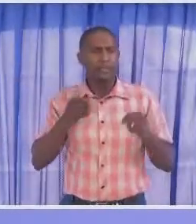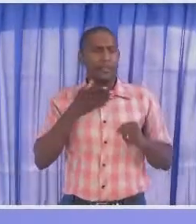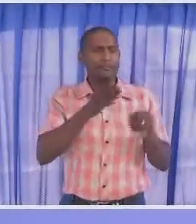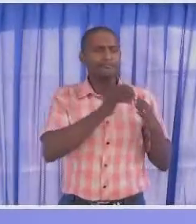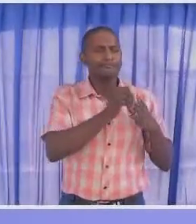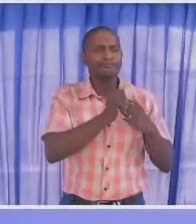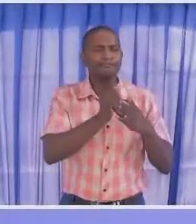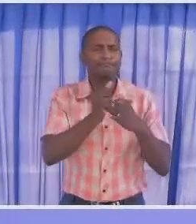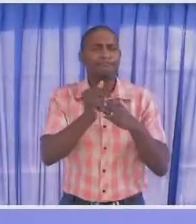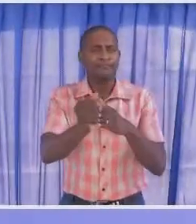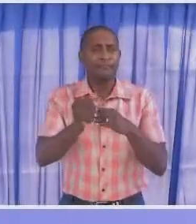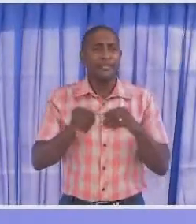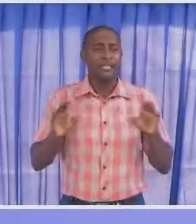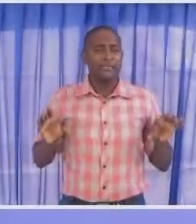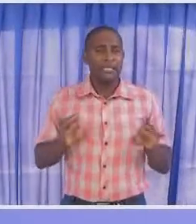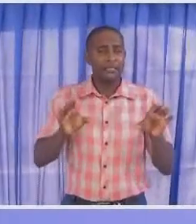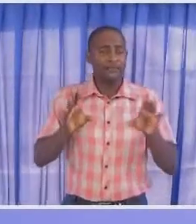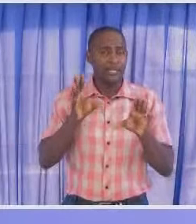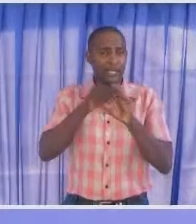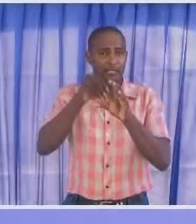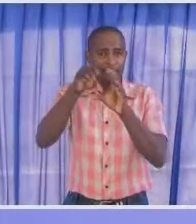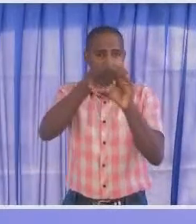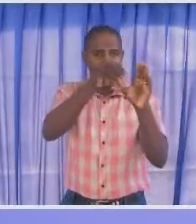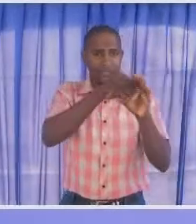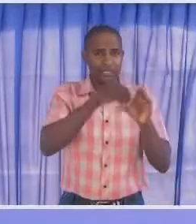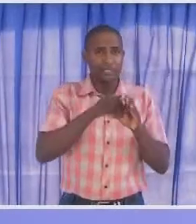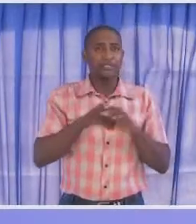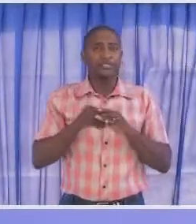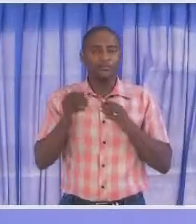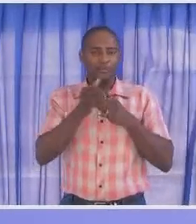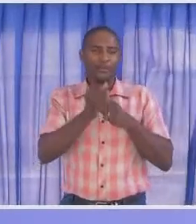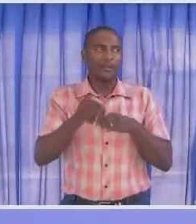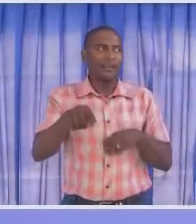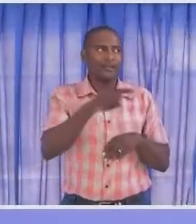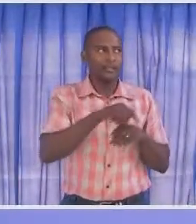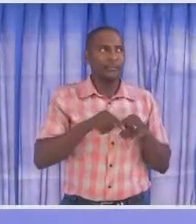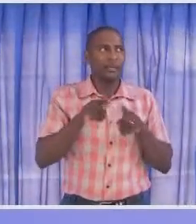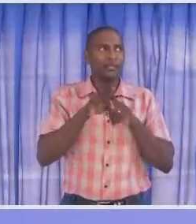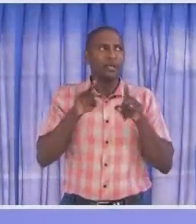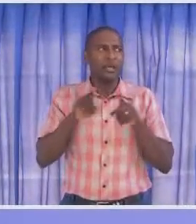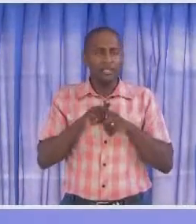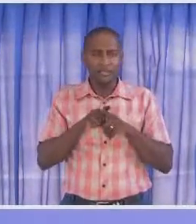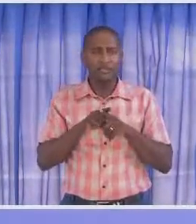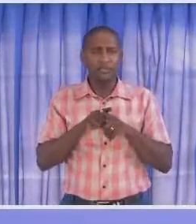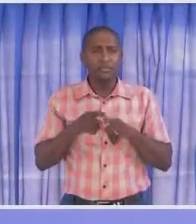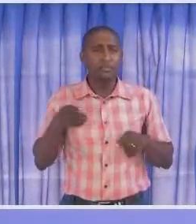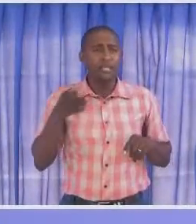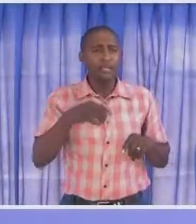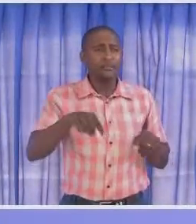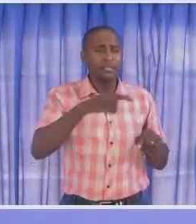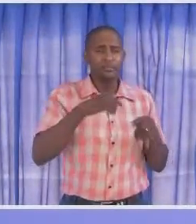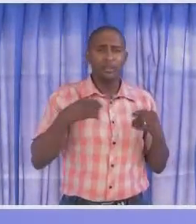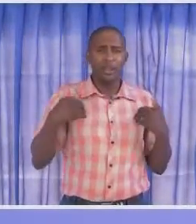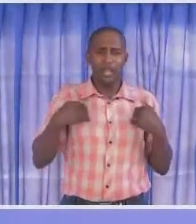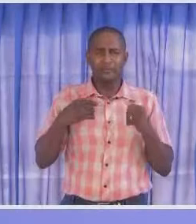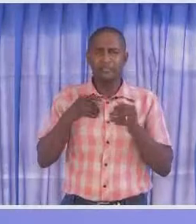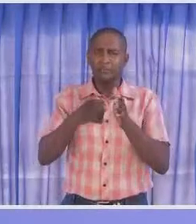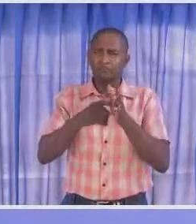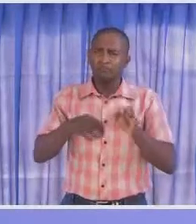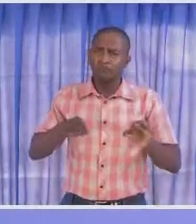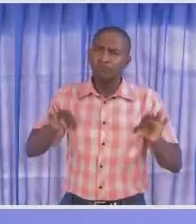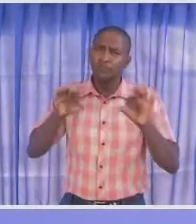students and actively engage students in career guidance, and facilitated crucial connections to industry